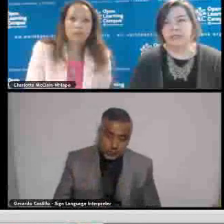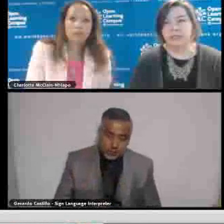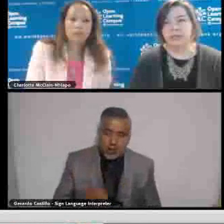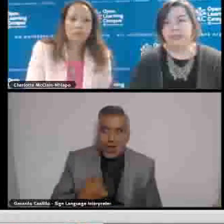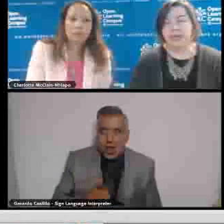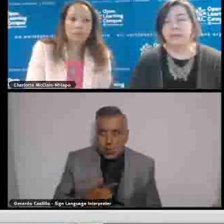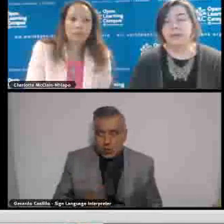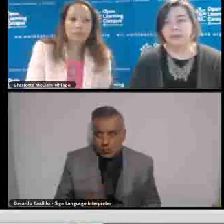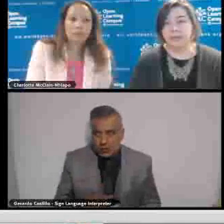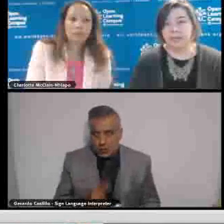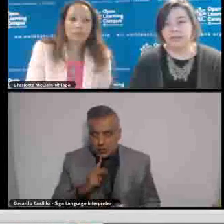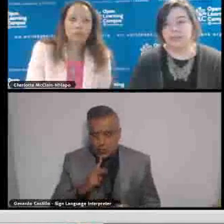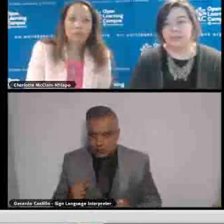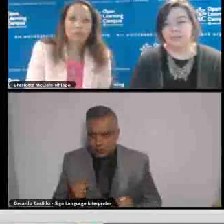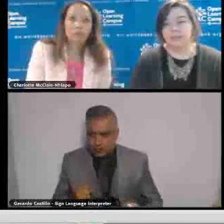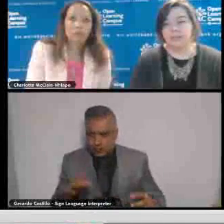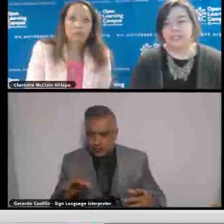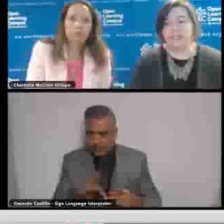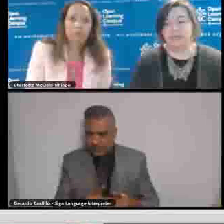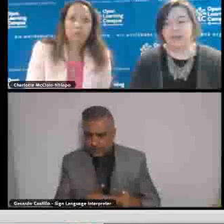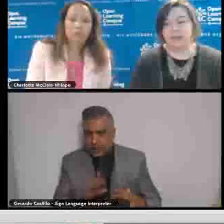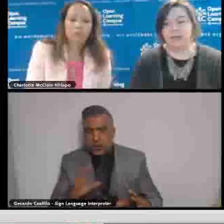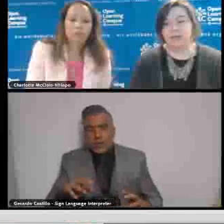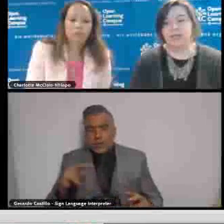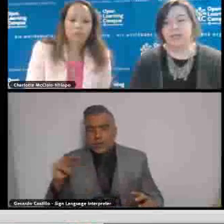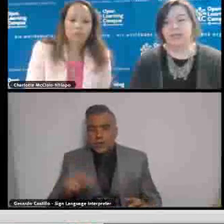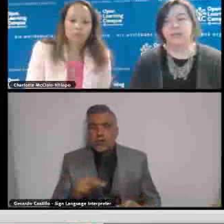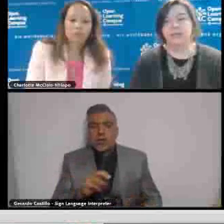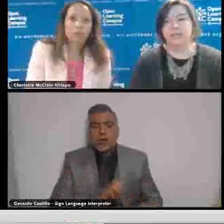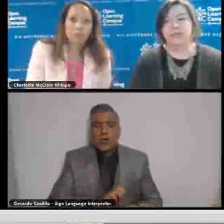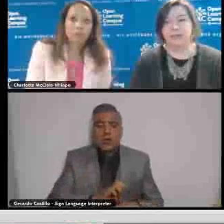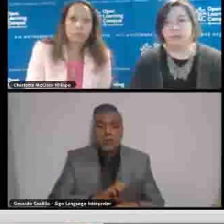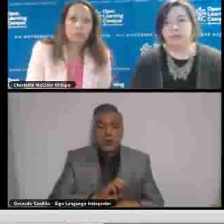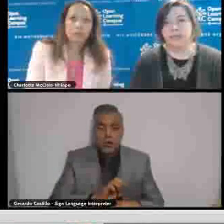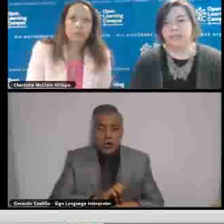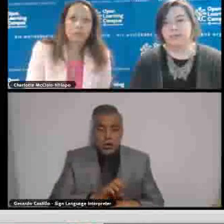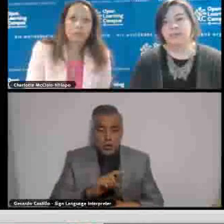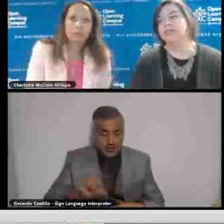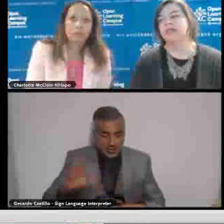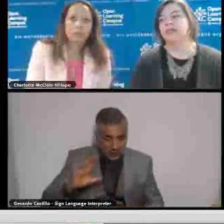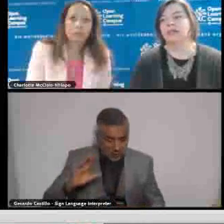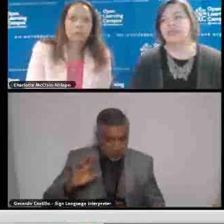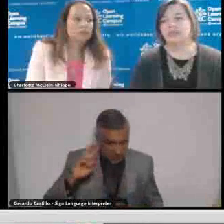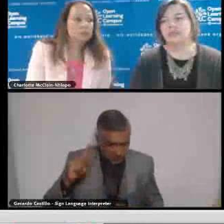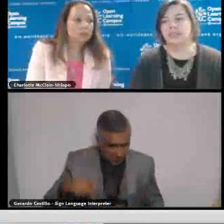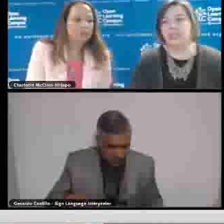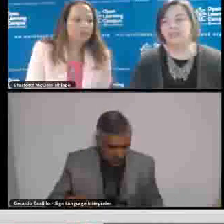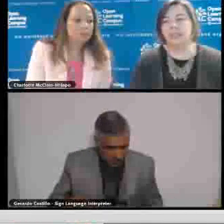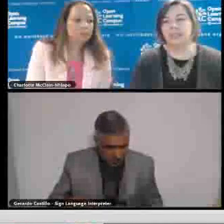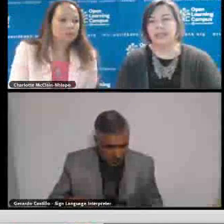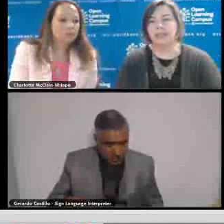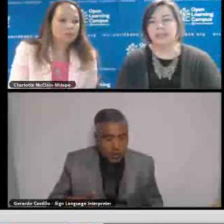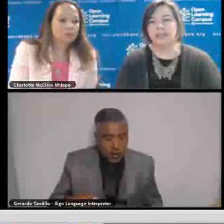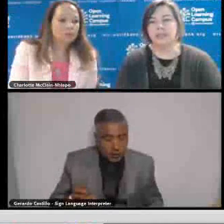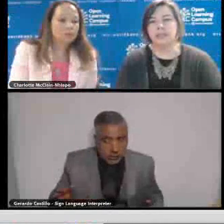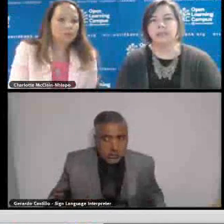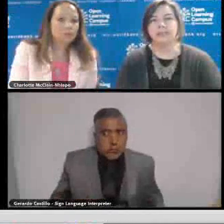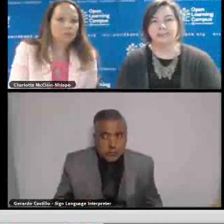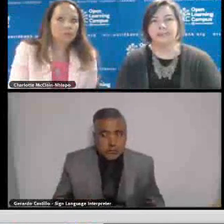build that. I mean, if you look at the case of Ecuador, it was their former vice presidents, I think, that has really championed a lot of these